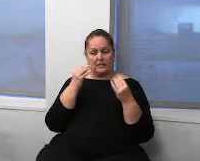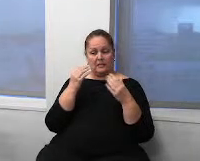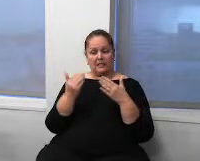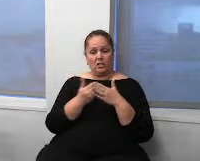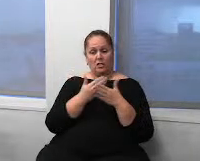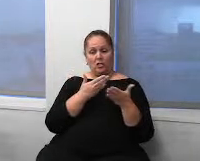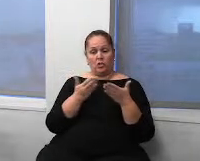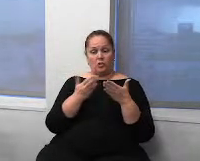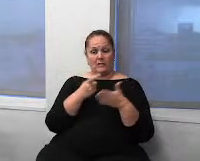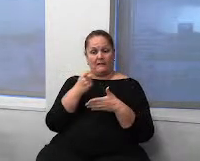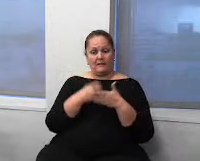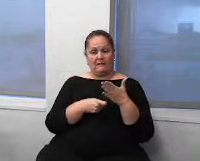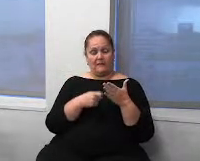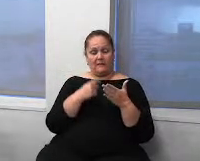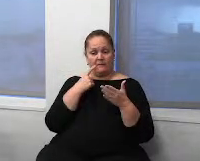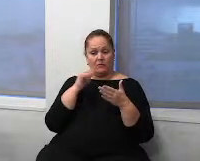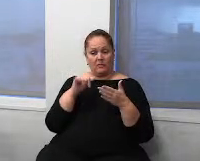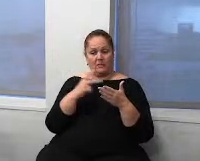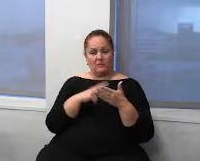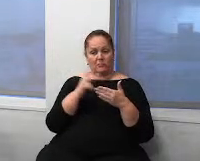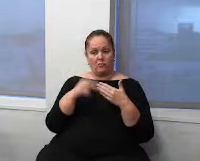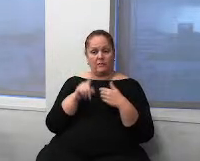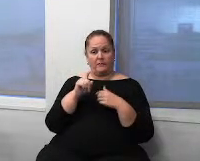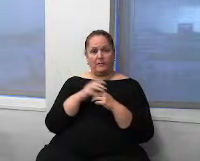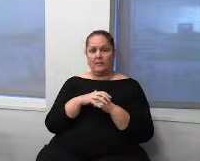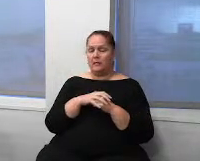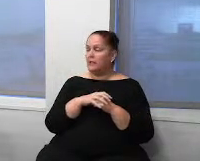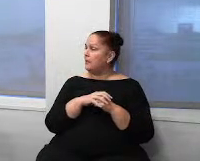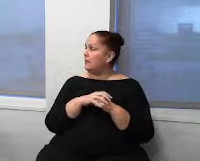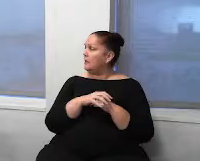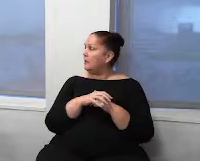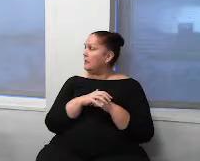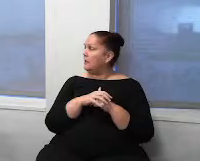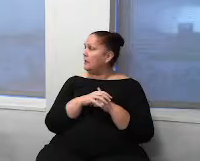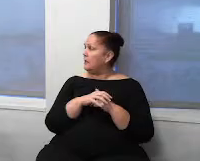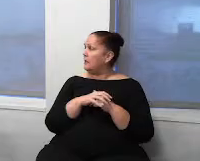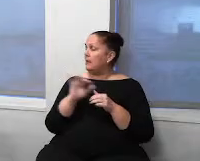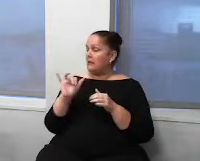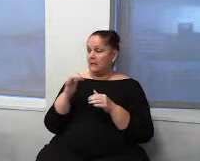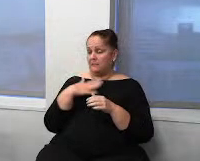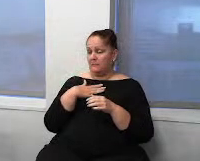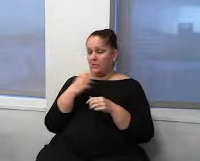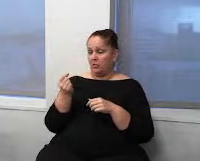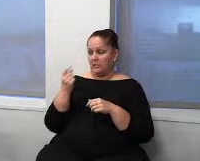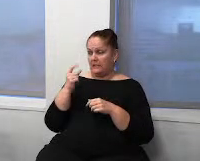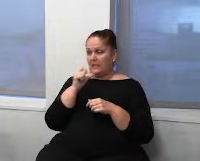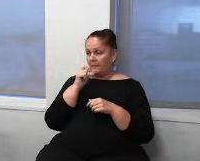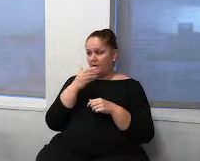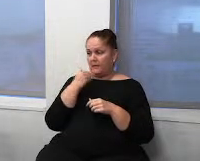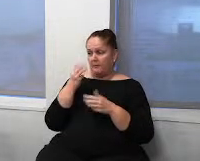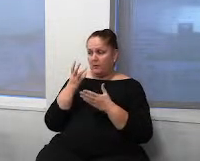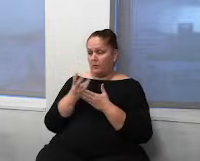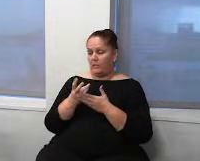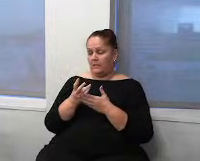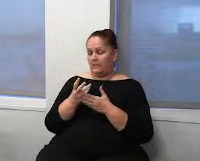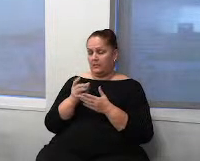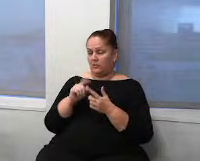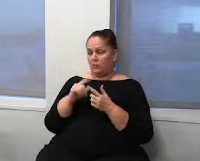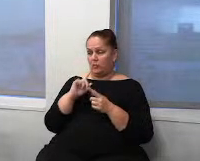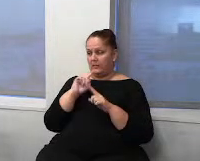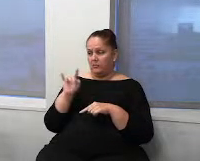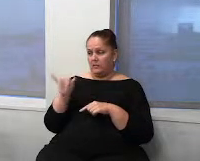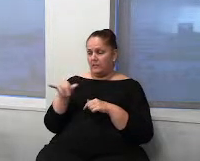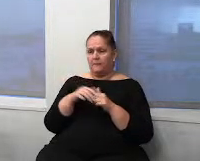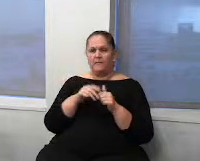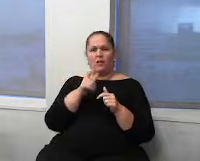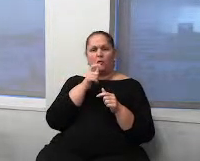LUMA is considering a new service fee for this program? That is my understanding. I'm not the best witness